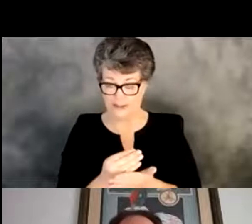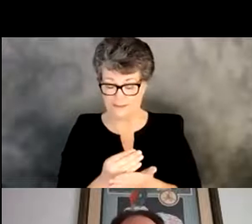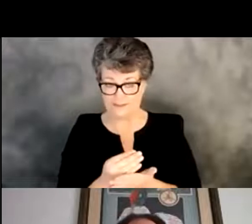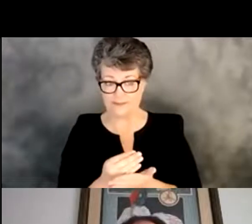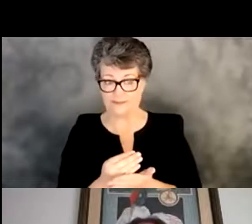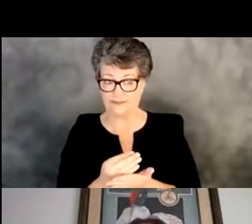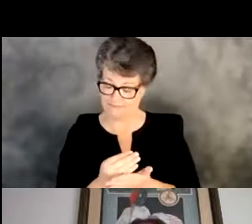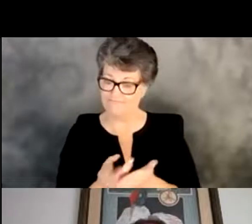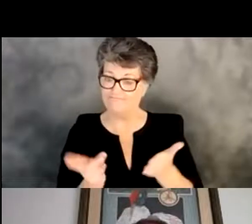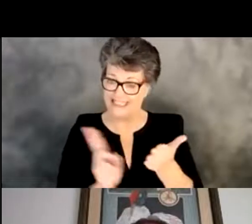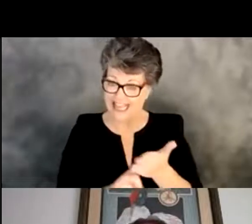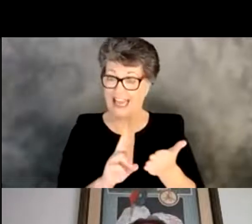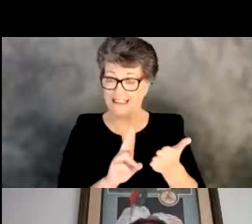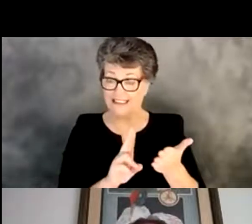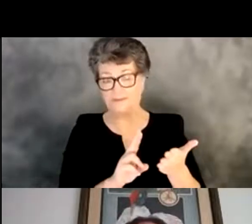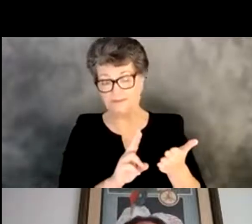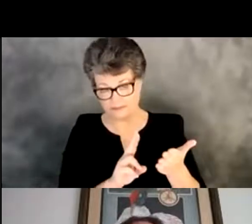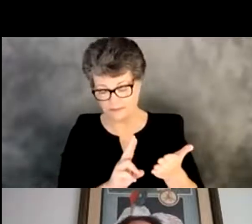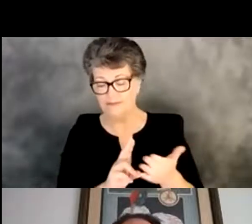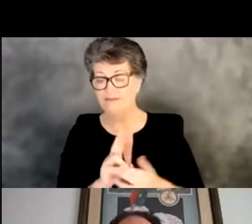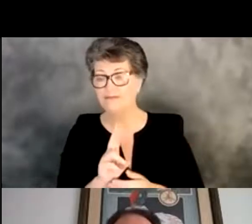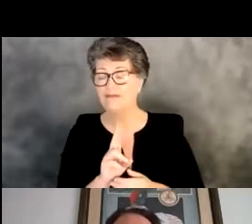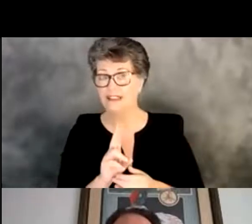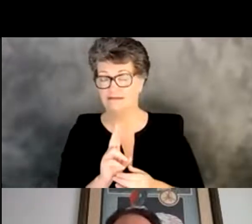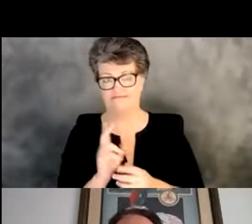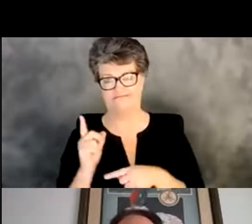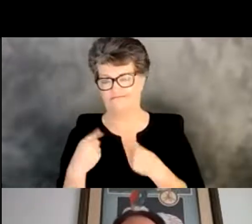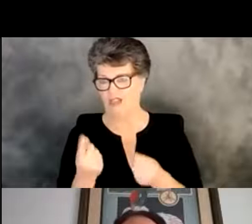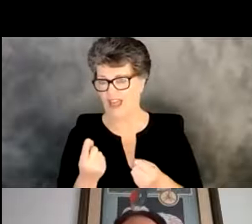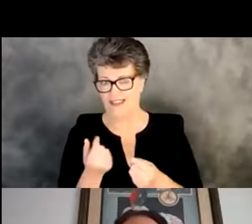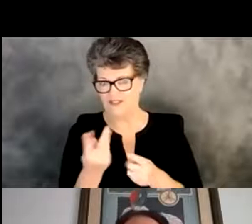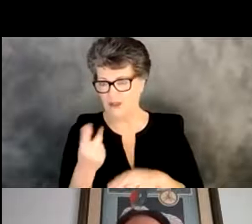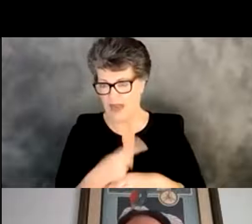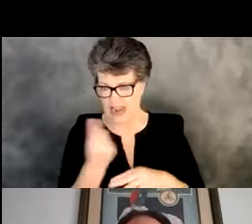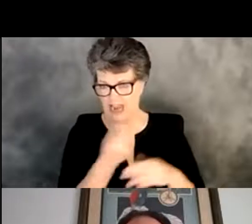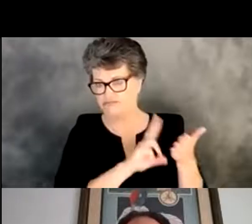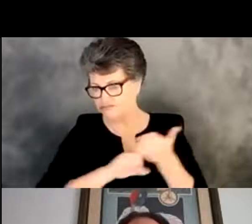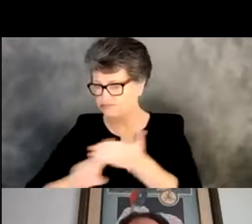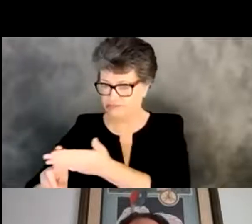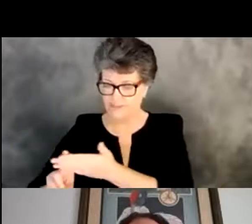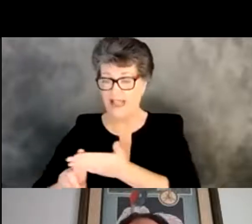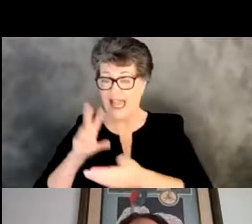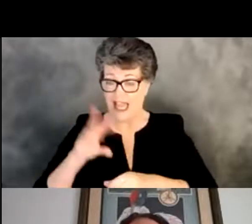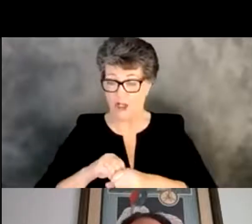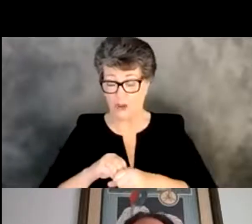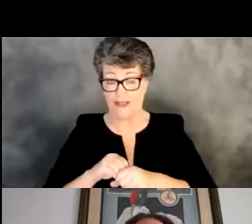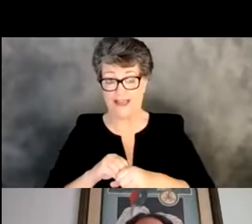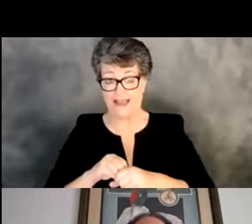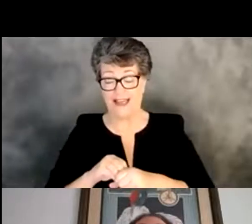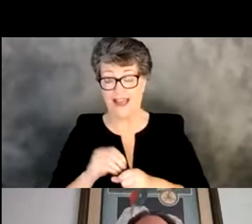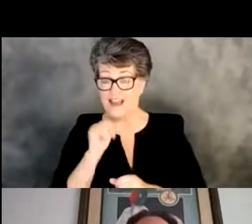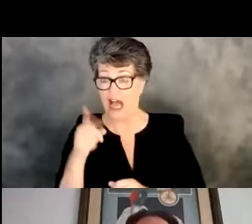has been signed over the budget bills have been signed over the last few days here, included not hundreds of millions, but